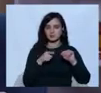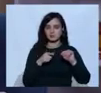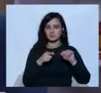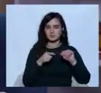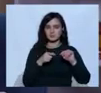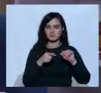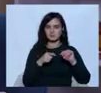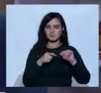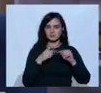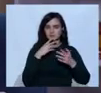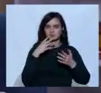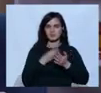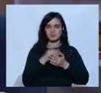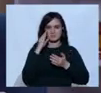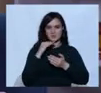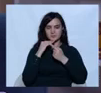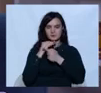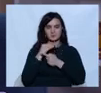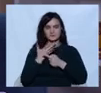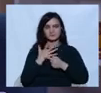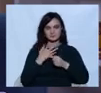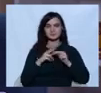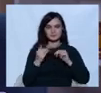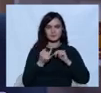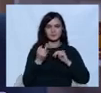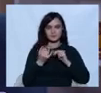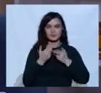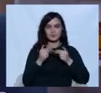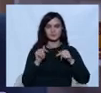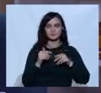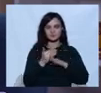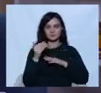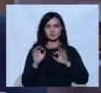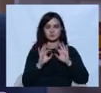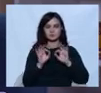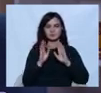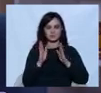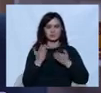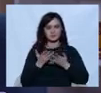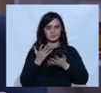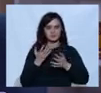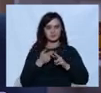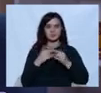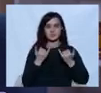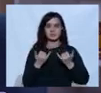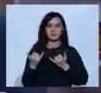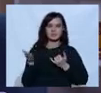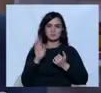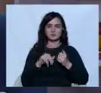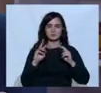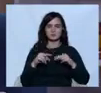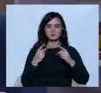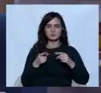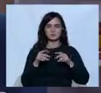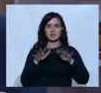flesh. Although he is seen by the rest of the characters as a monster, Shylock actually reveals